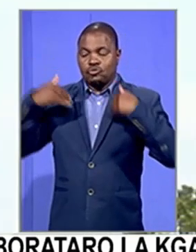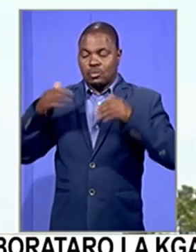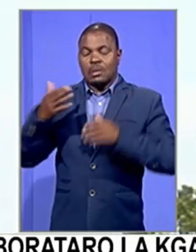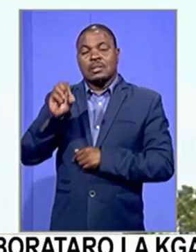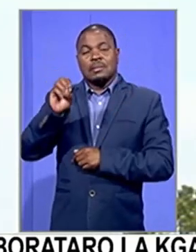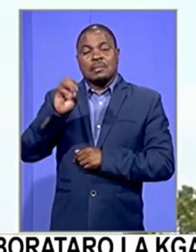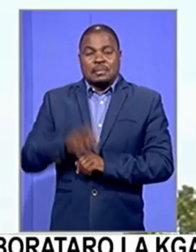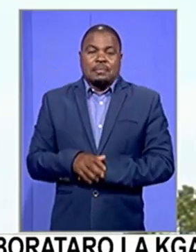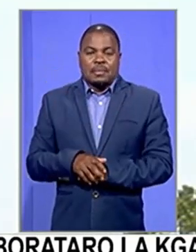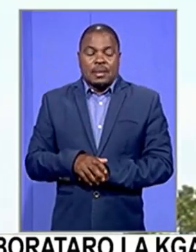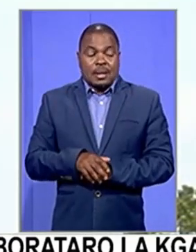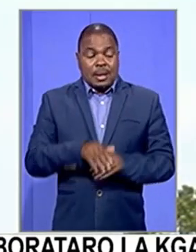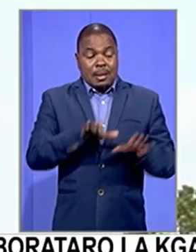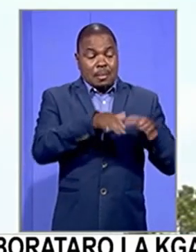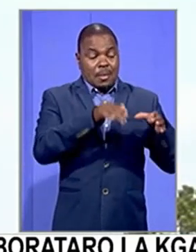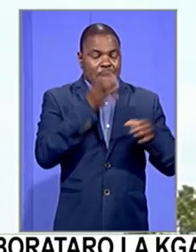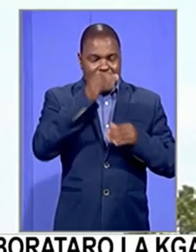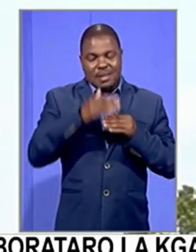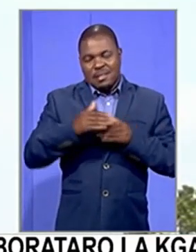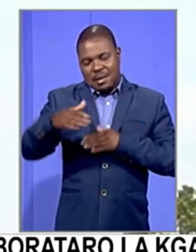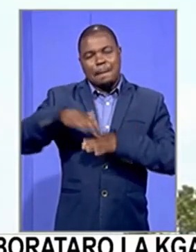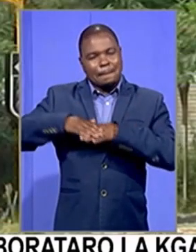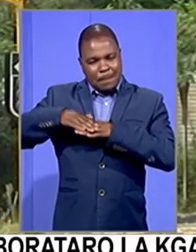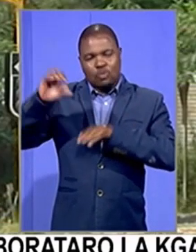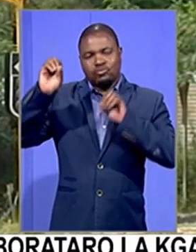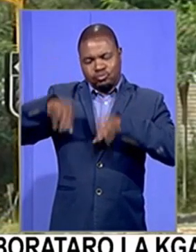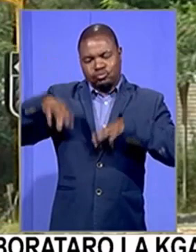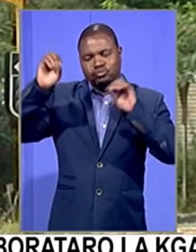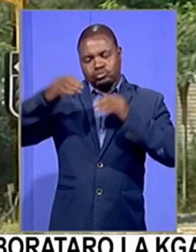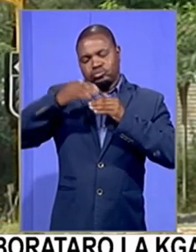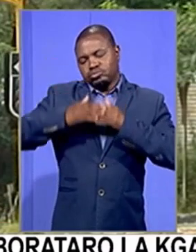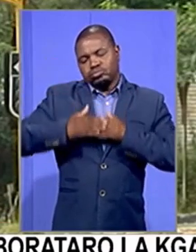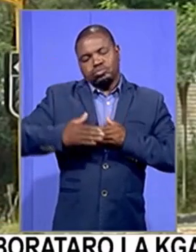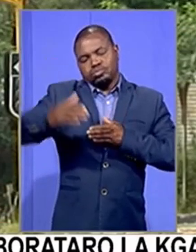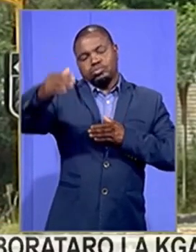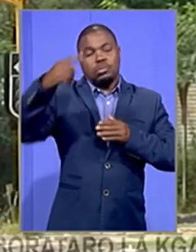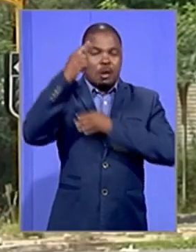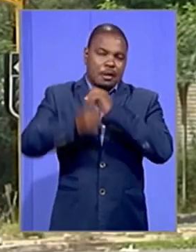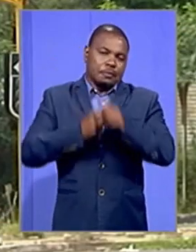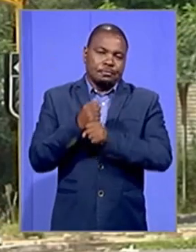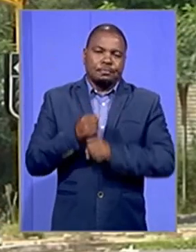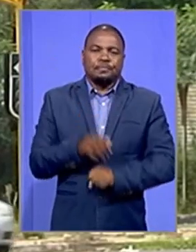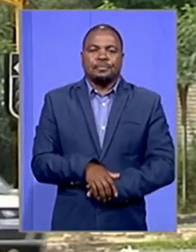Mme ya re santse re tle go itemogela kgaogo e nngwe ya motlakase le mo ngwageng o tlang.